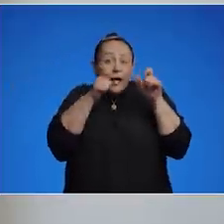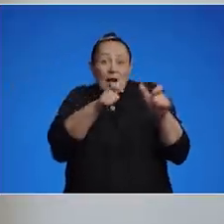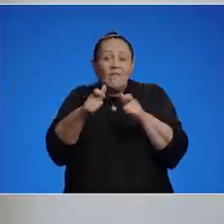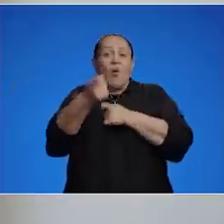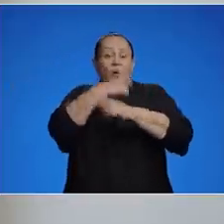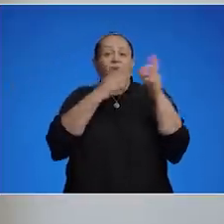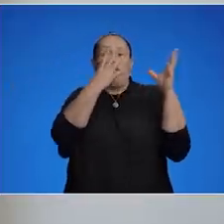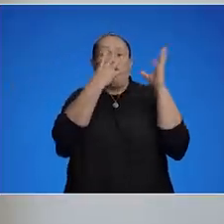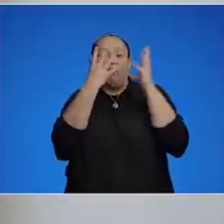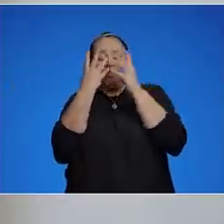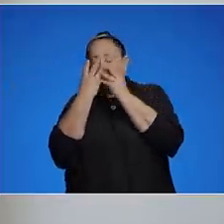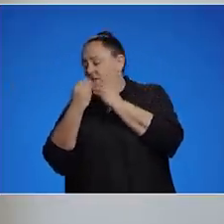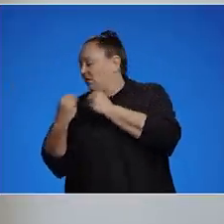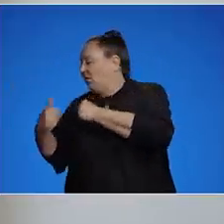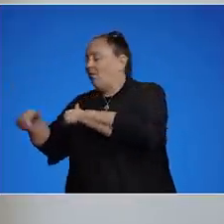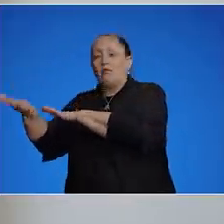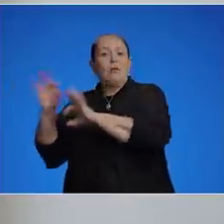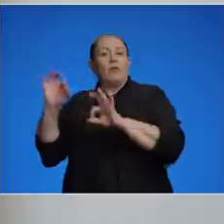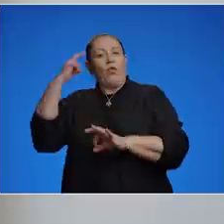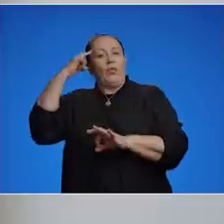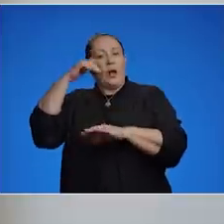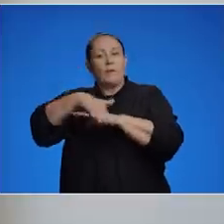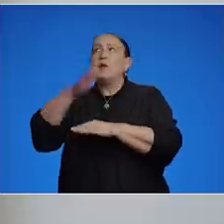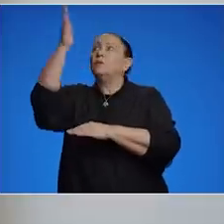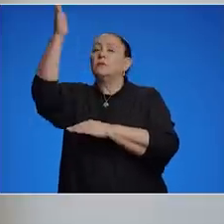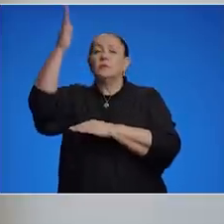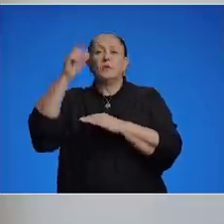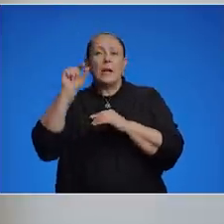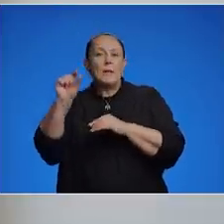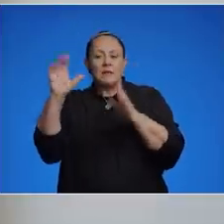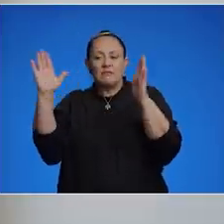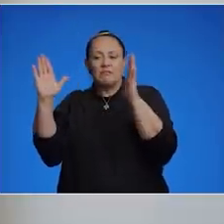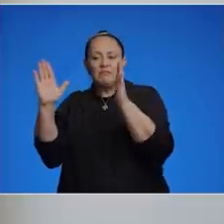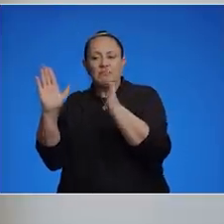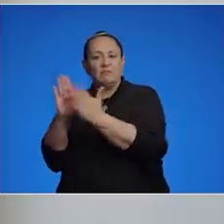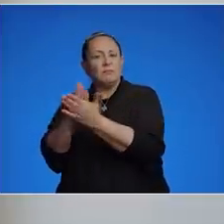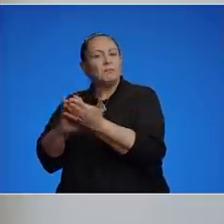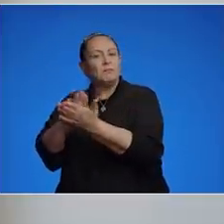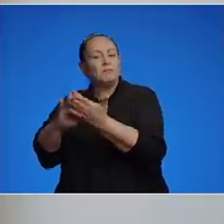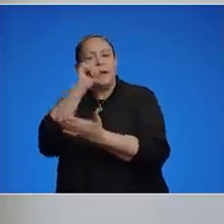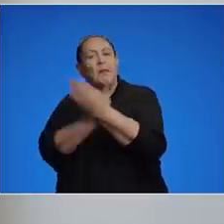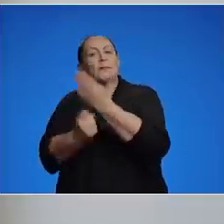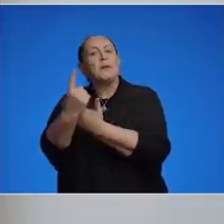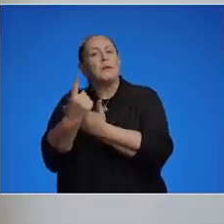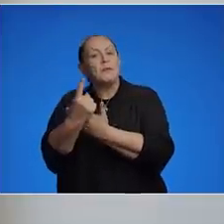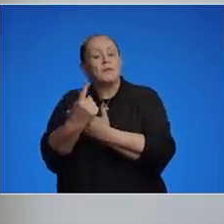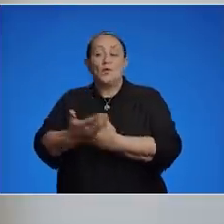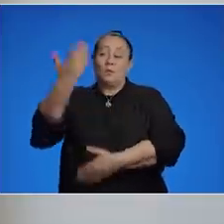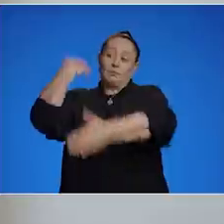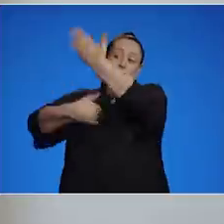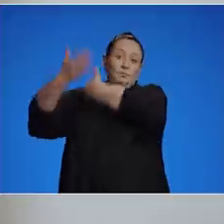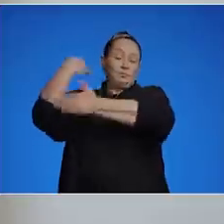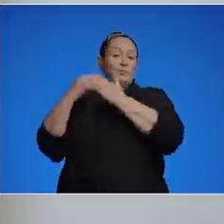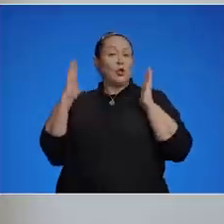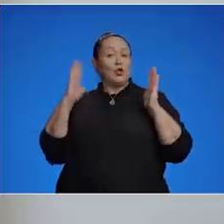we will gradually fall asleep, little by little. You know, in the times and previous